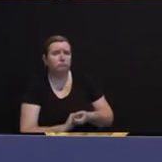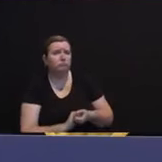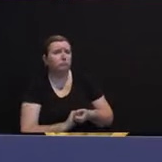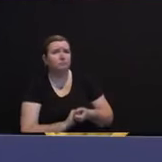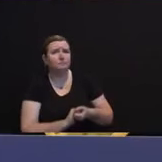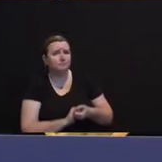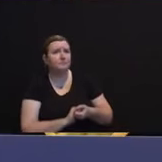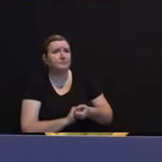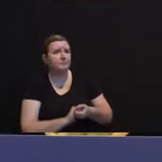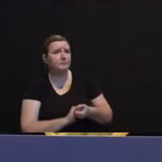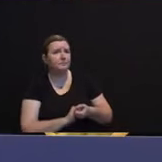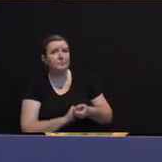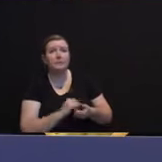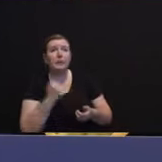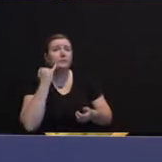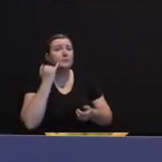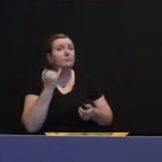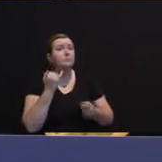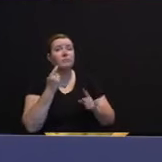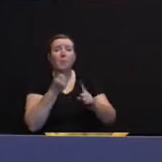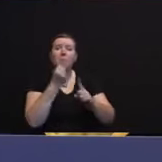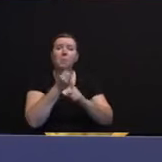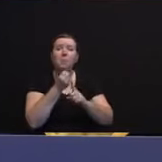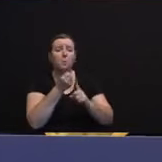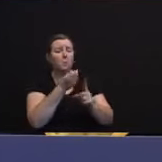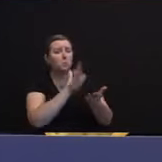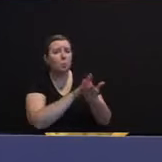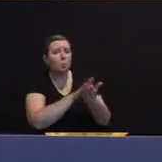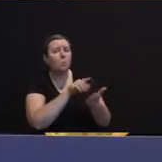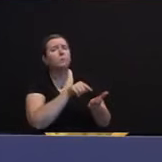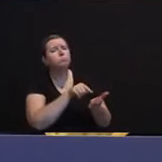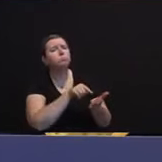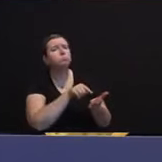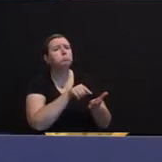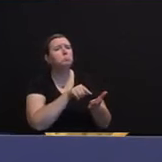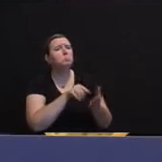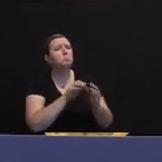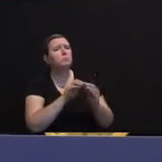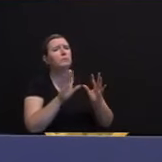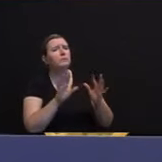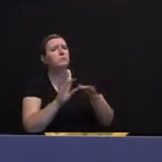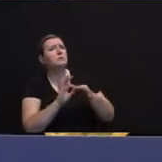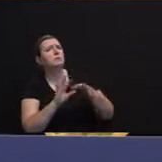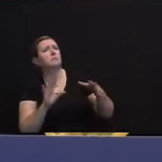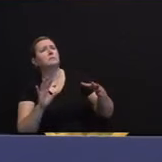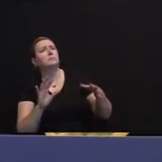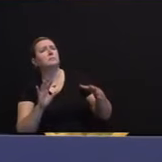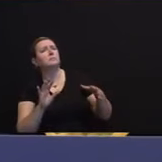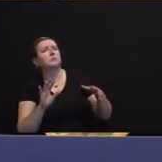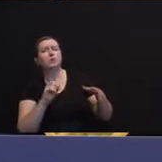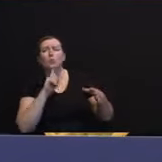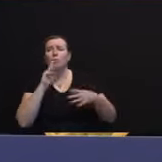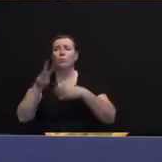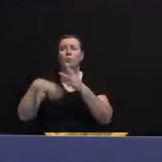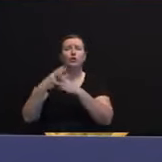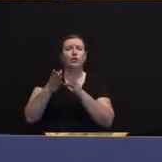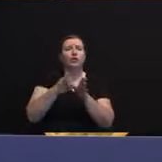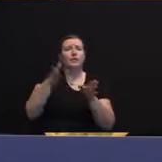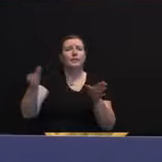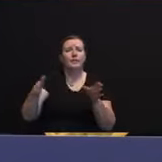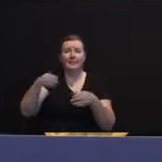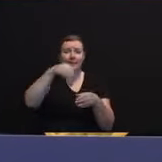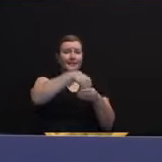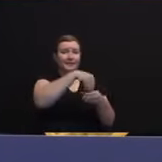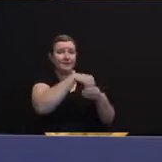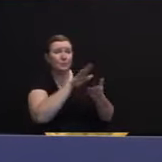there is a clear disconnect between the reality of what's going on inside of our school buildings and the communities that surround them. There's just no question